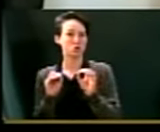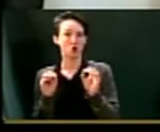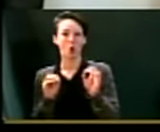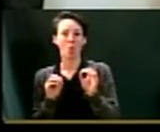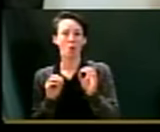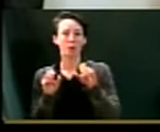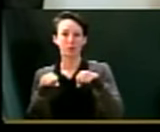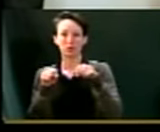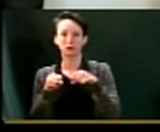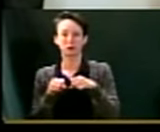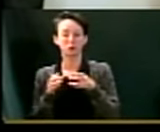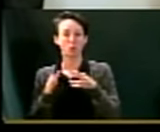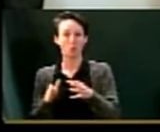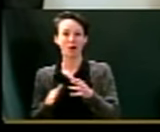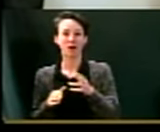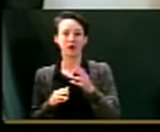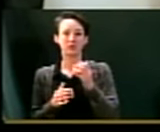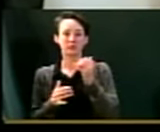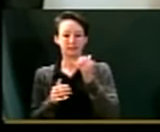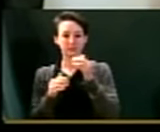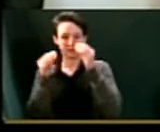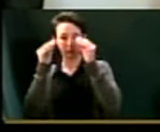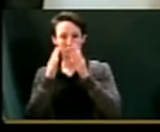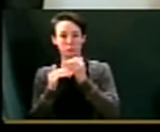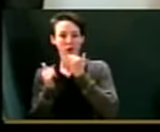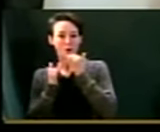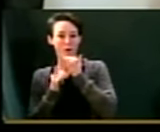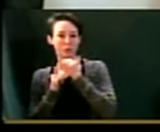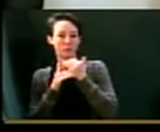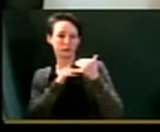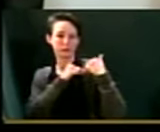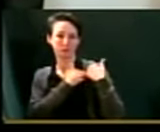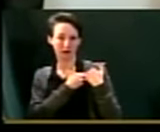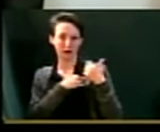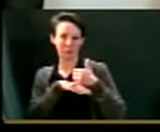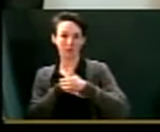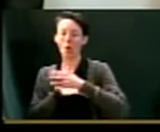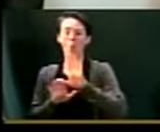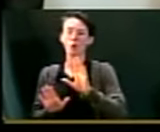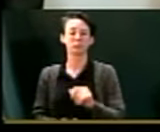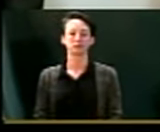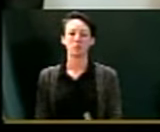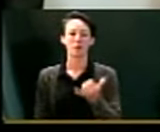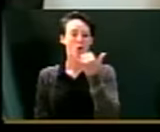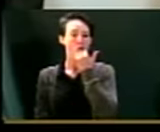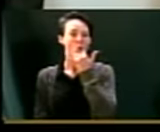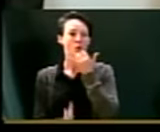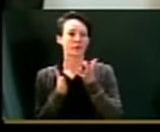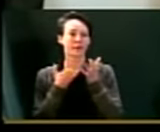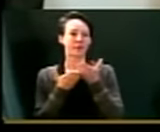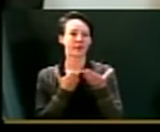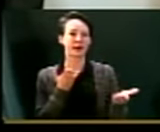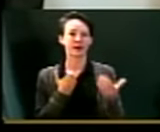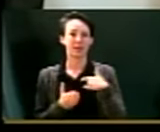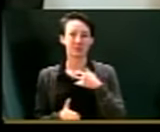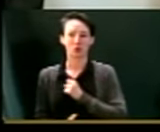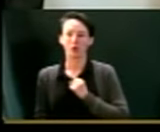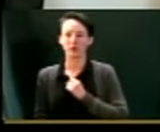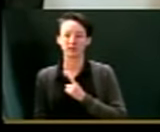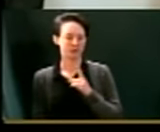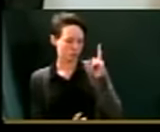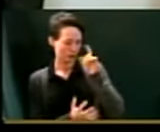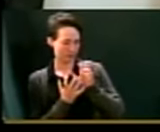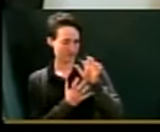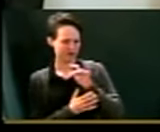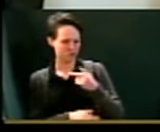blamed for the problems we are seeing with the portfolio. Oh, I'm on the wrong thing. I'm sorry. You were confusing me,